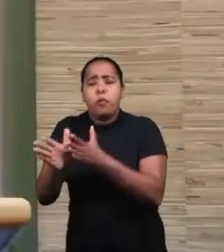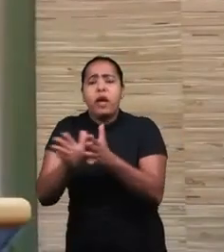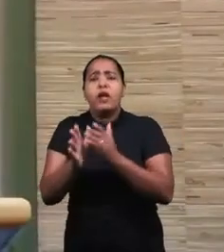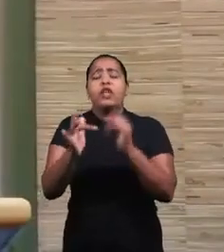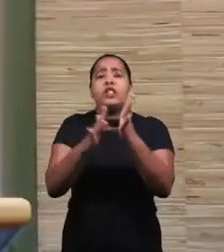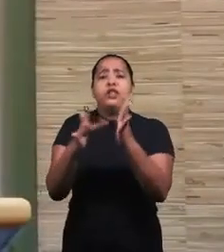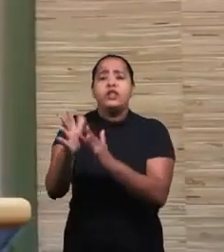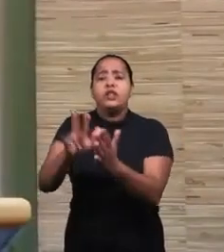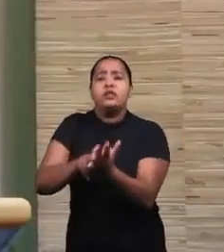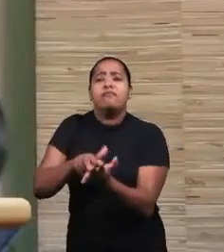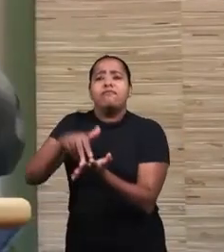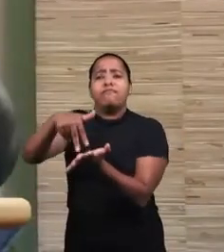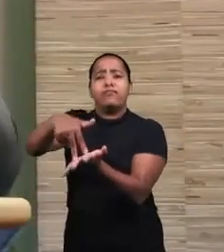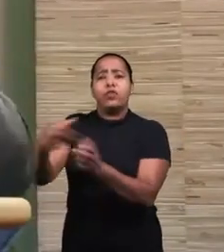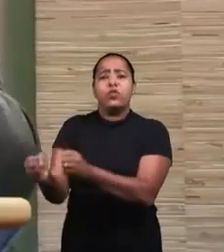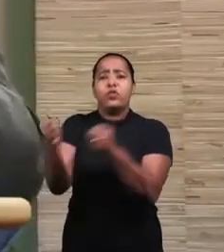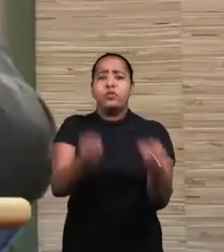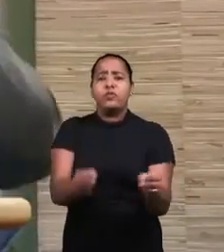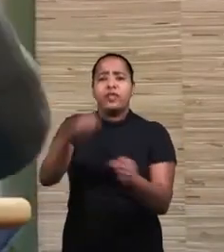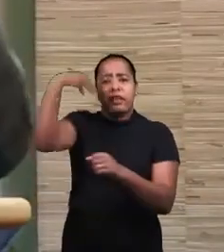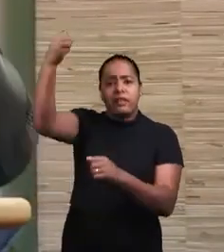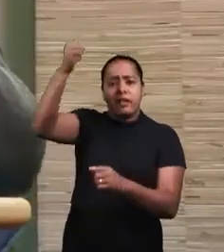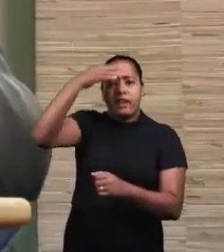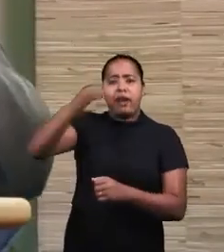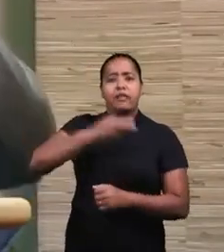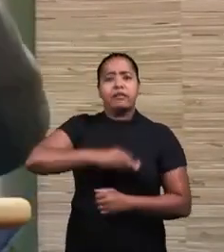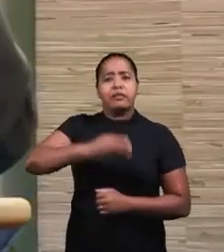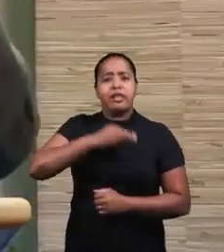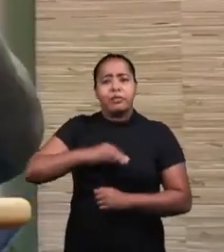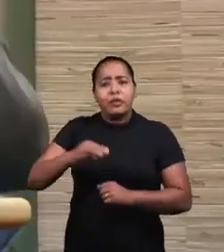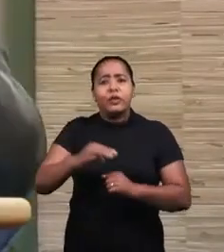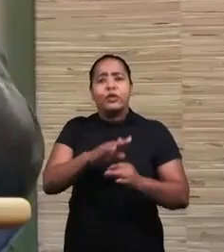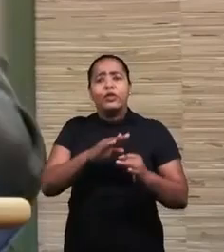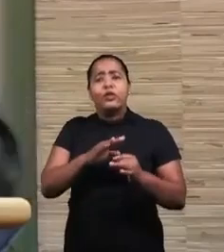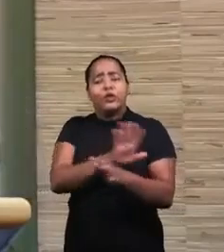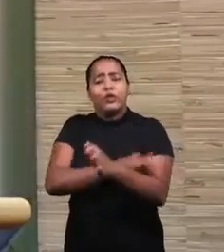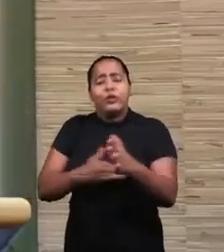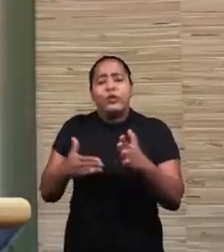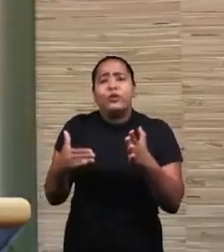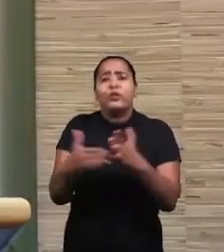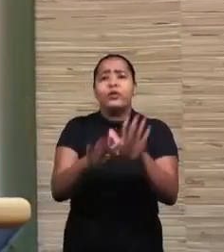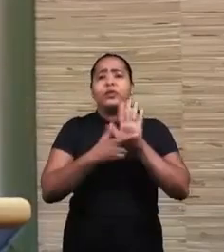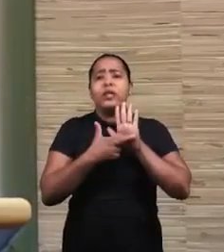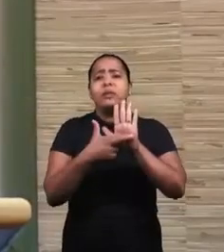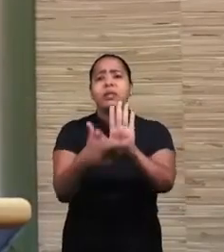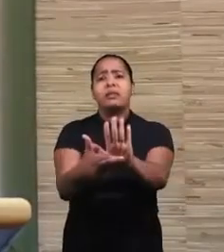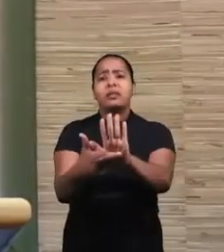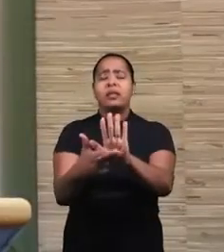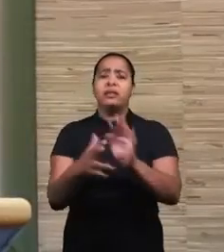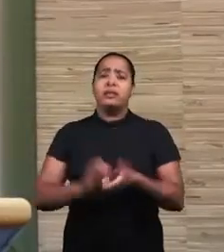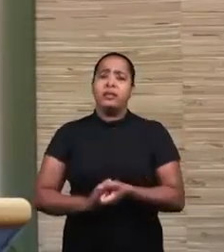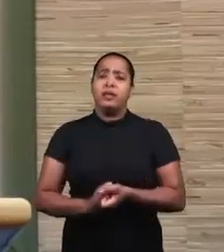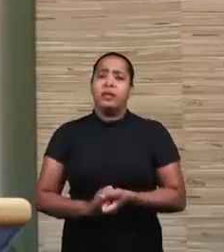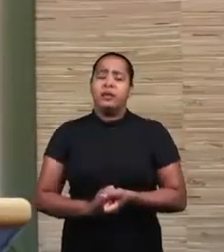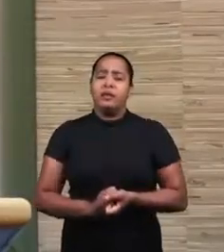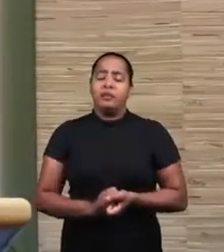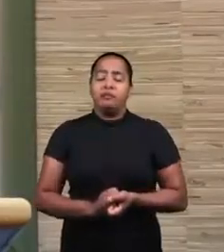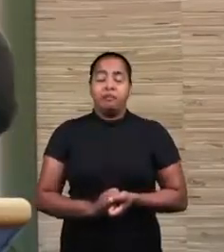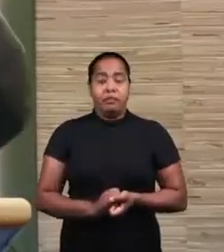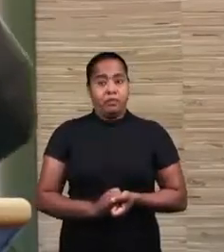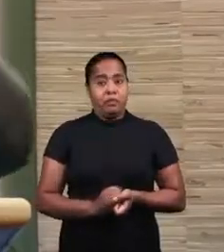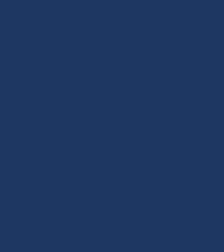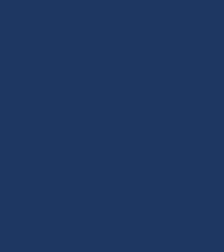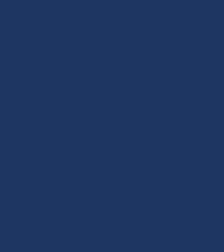of Jesus, his power, his grace, his mercy, everything that he is, the love that he has for us.